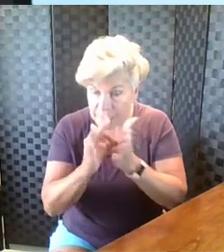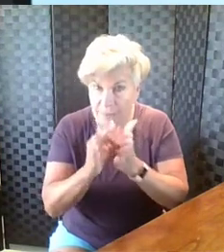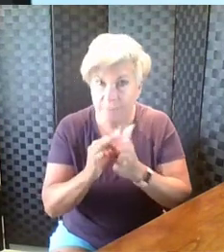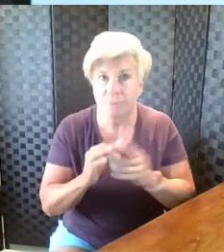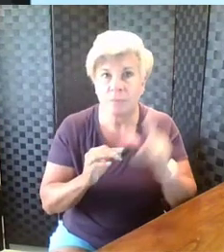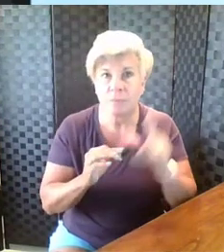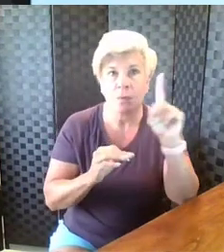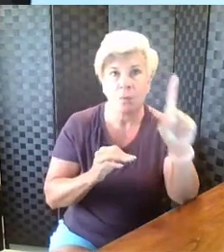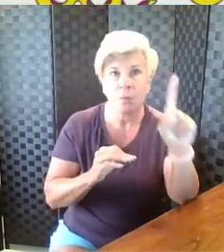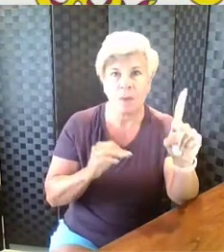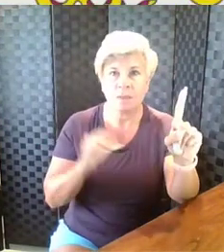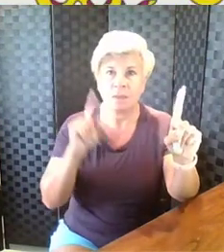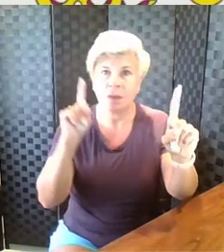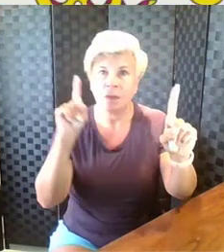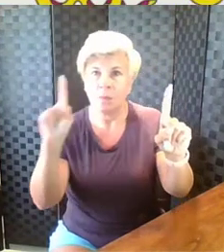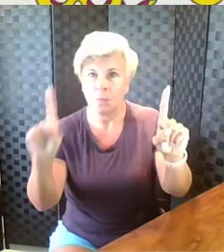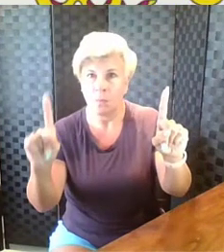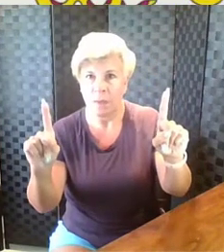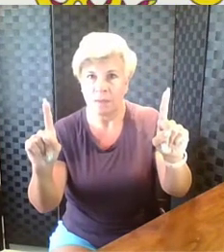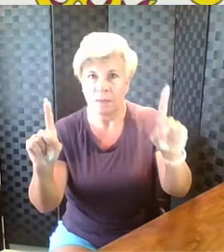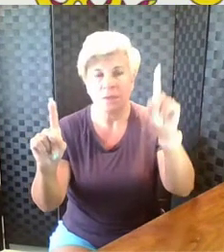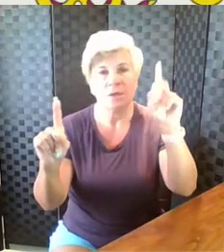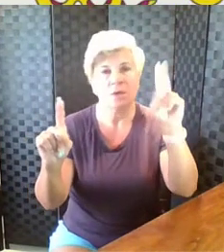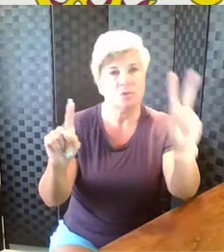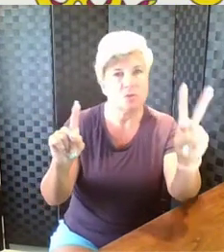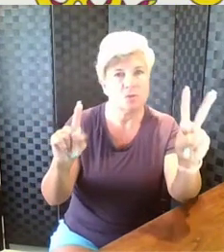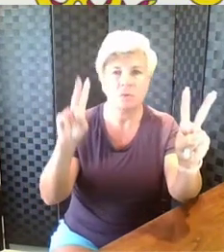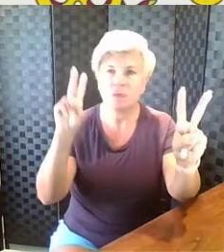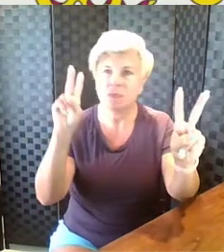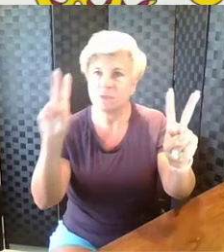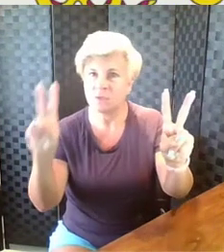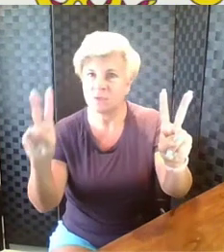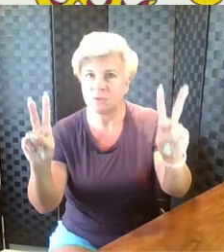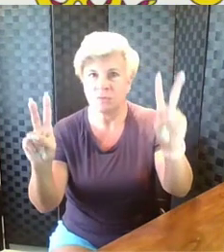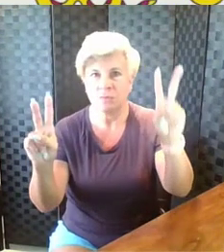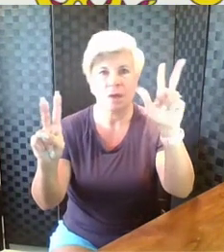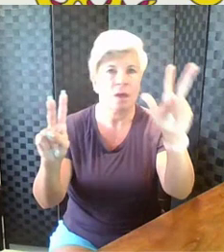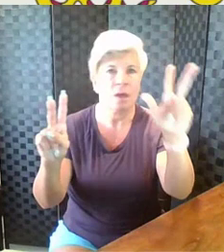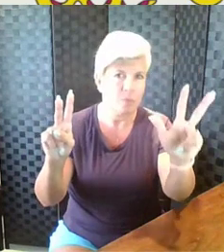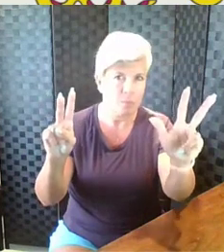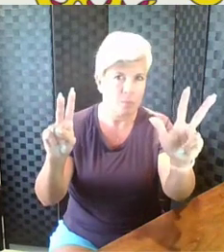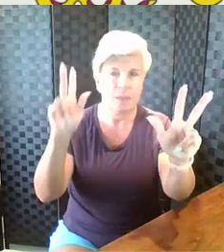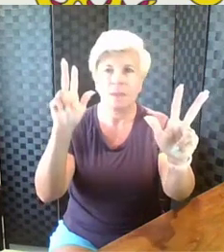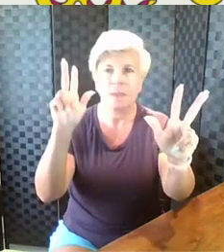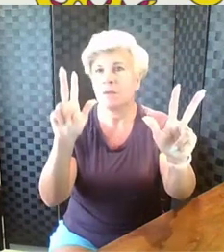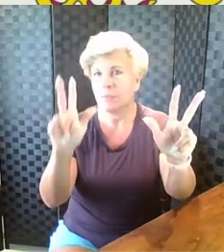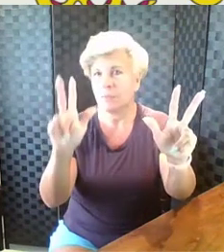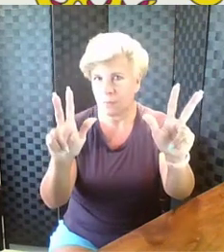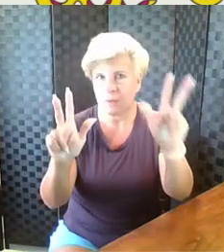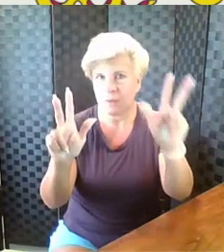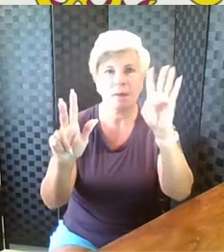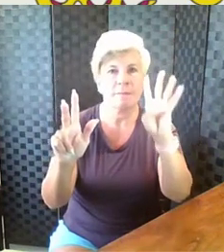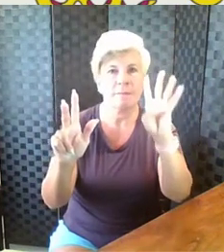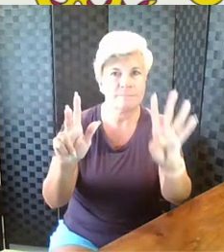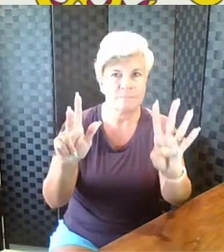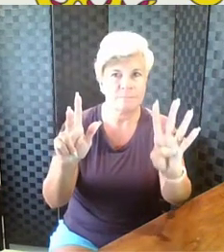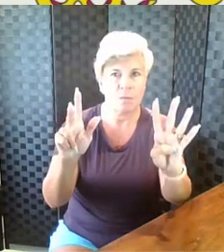that. 1, 1, 2, 2, 3,